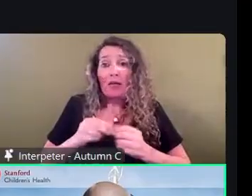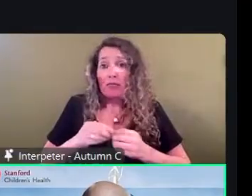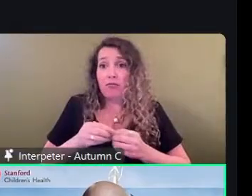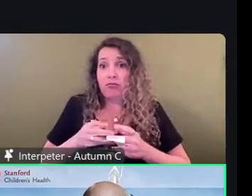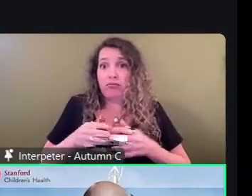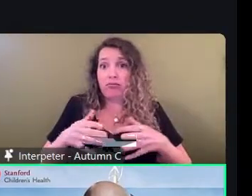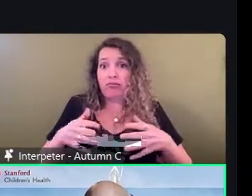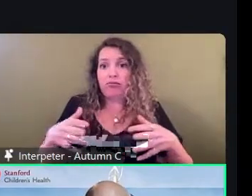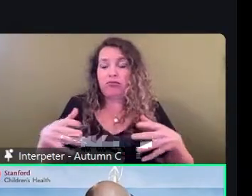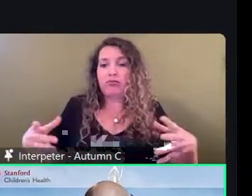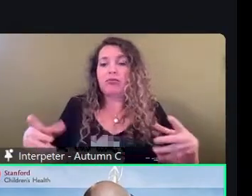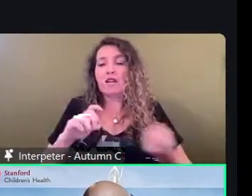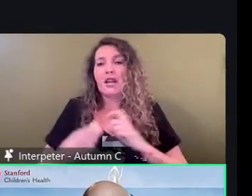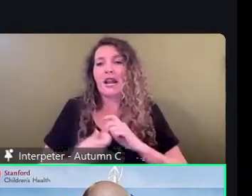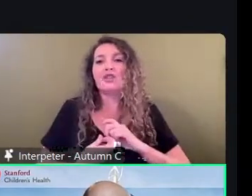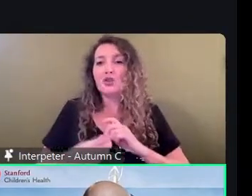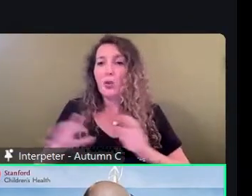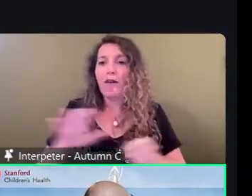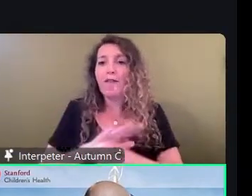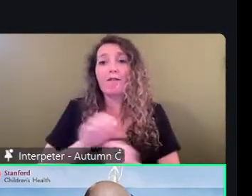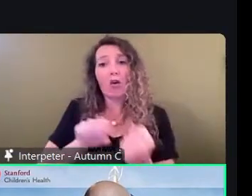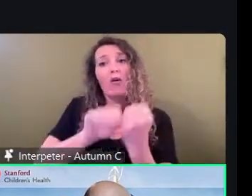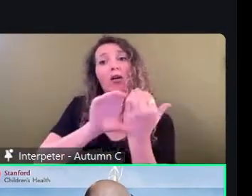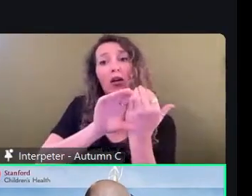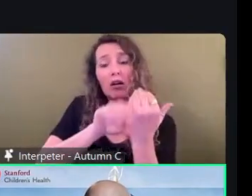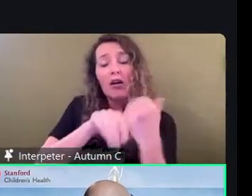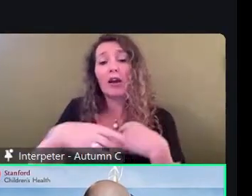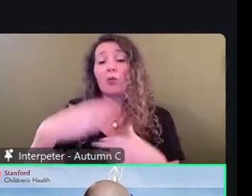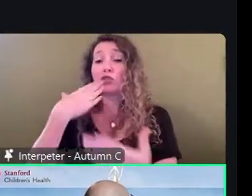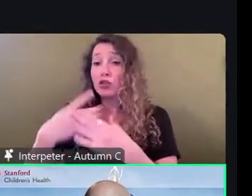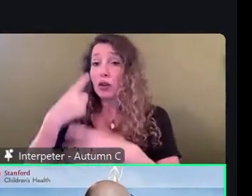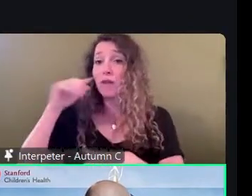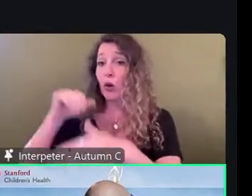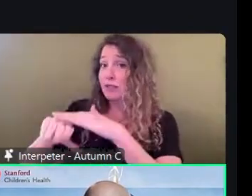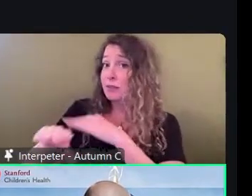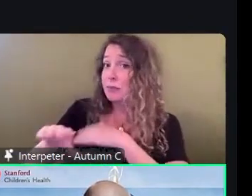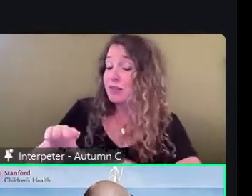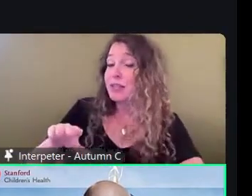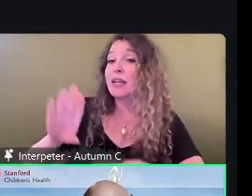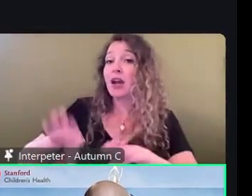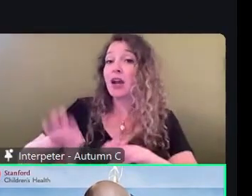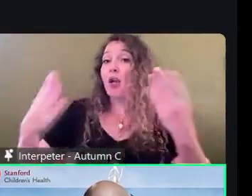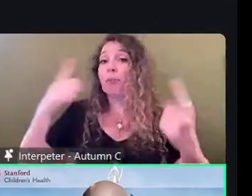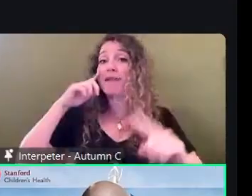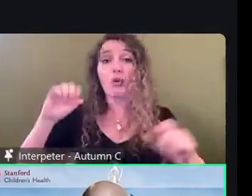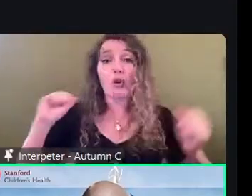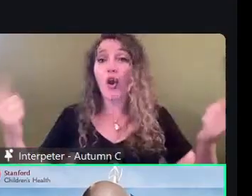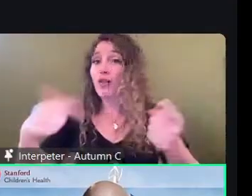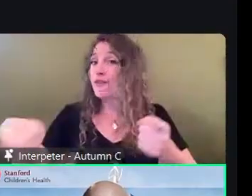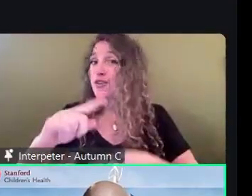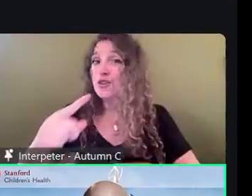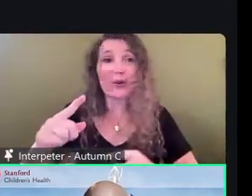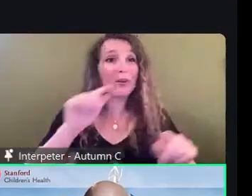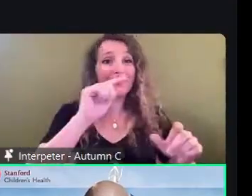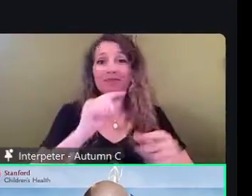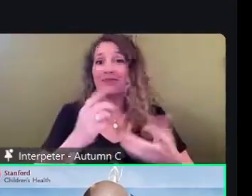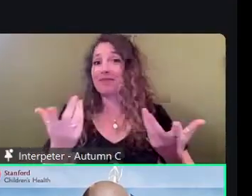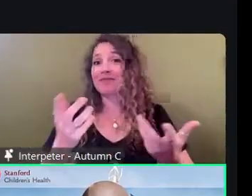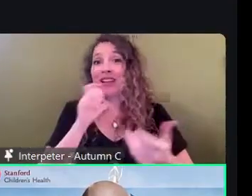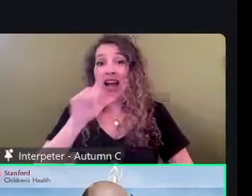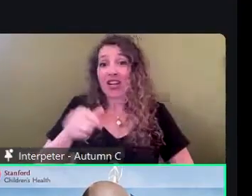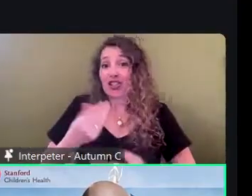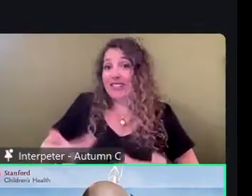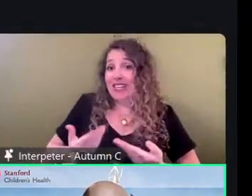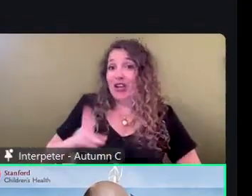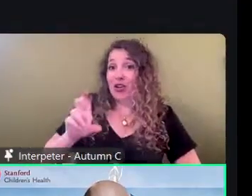fully virtual conference, which actually ended up being a boon for accessibility and opened it up to all of you from all over, not just the country,